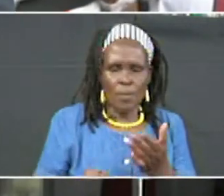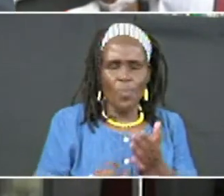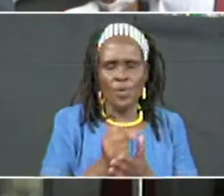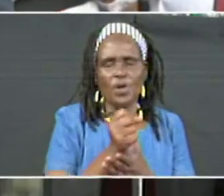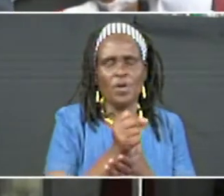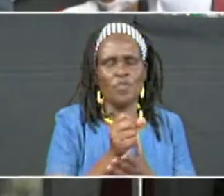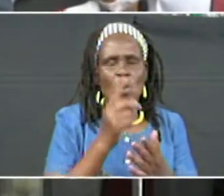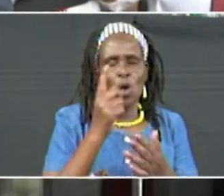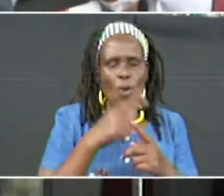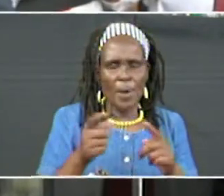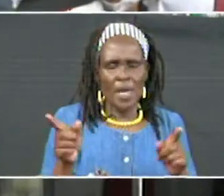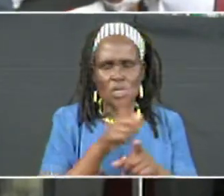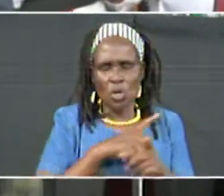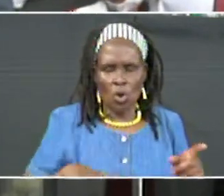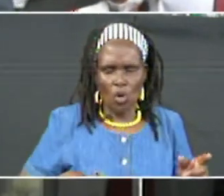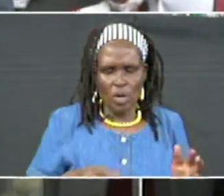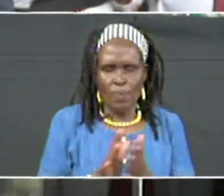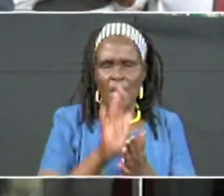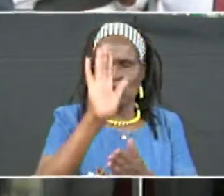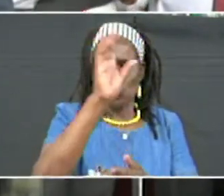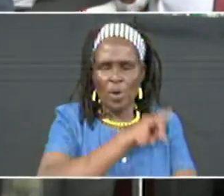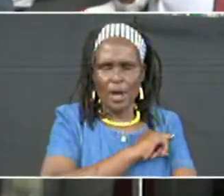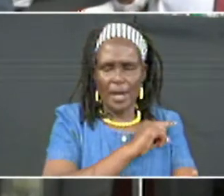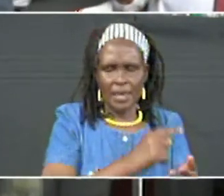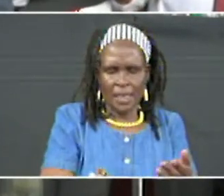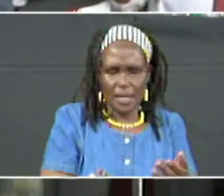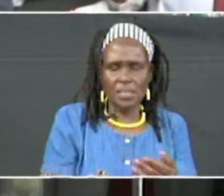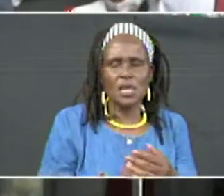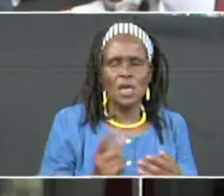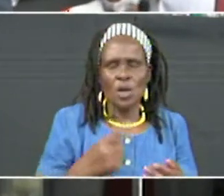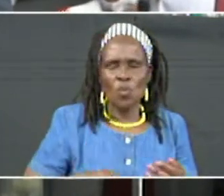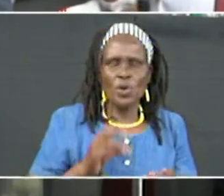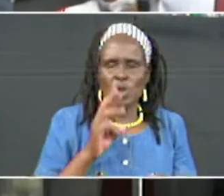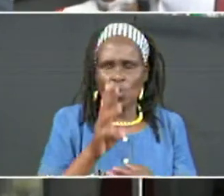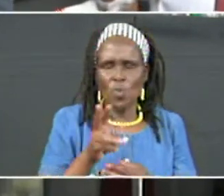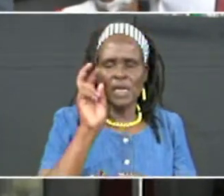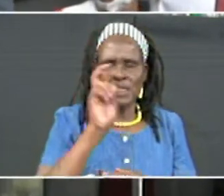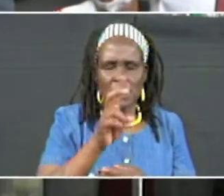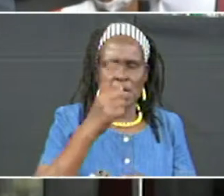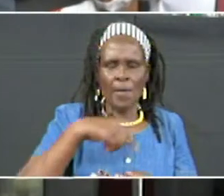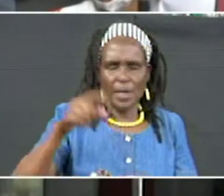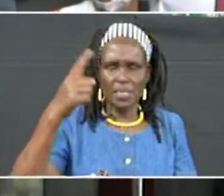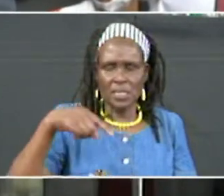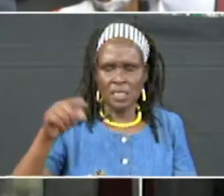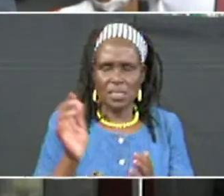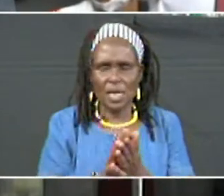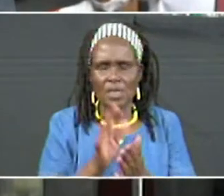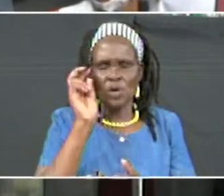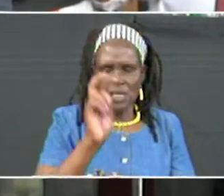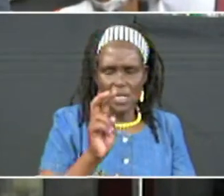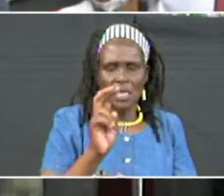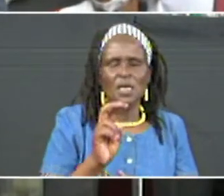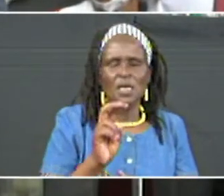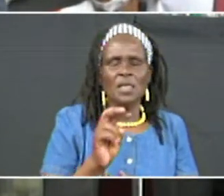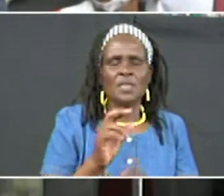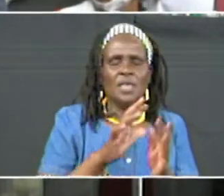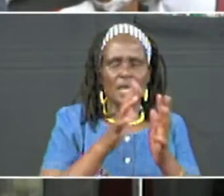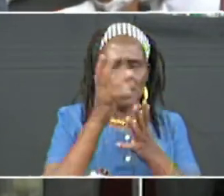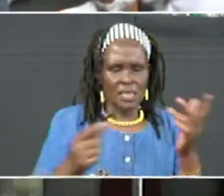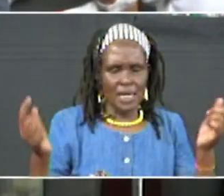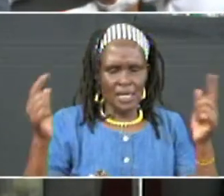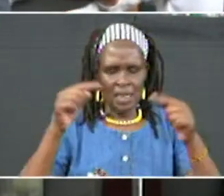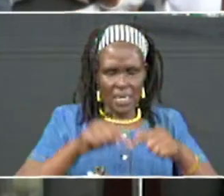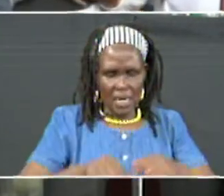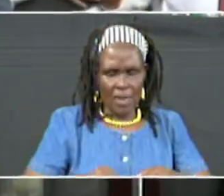That, Lord, by your grace we will see our righteousness and we'll see the radiance that comes from